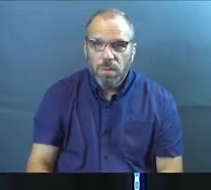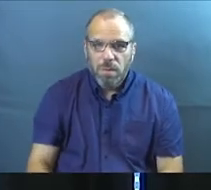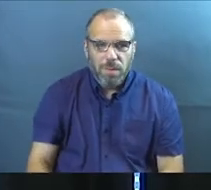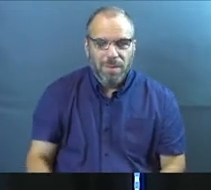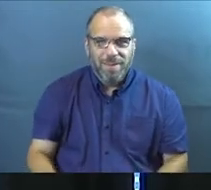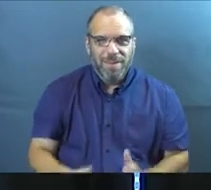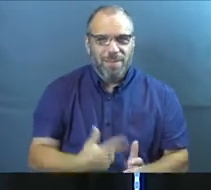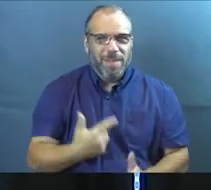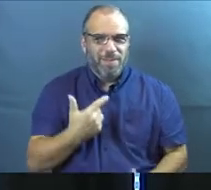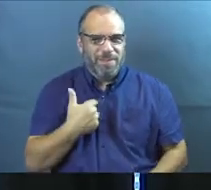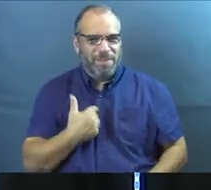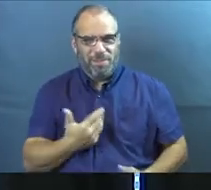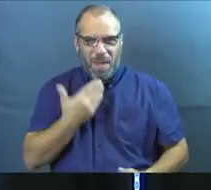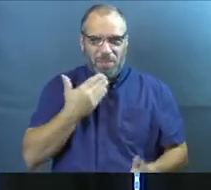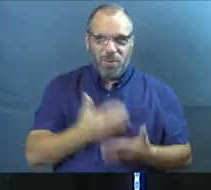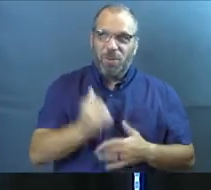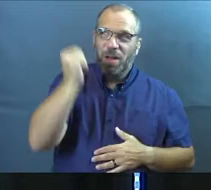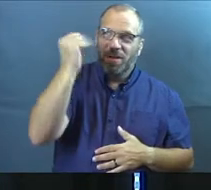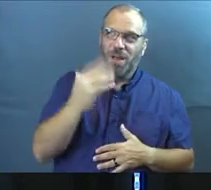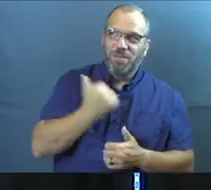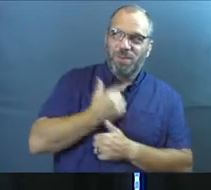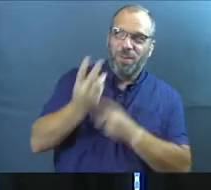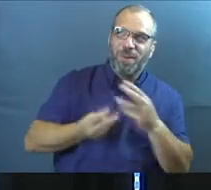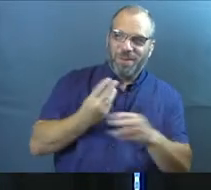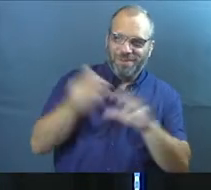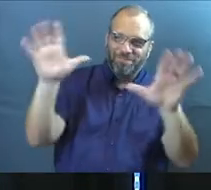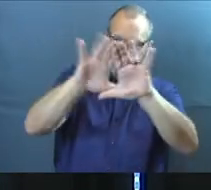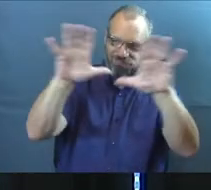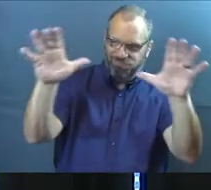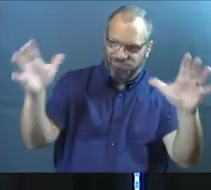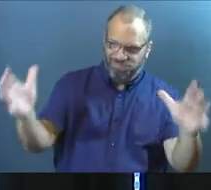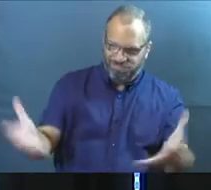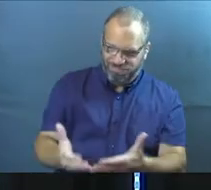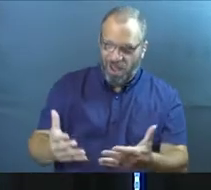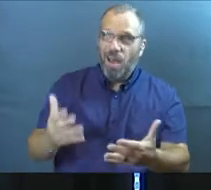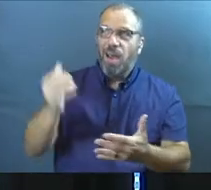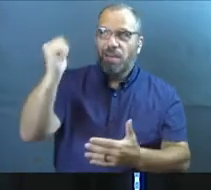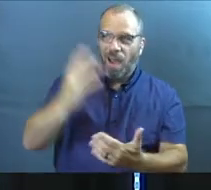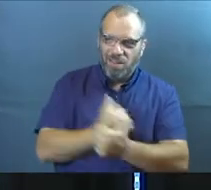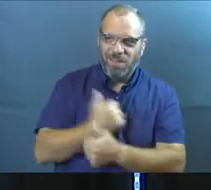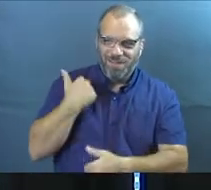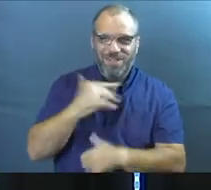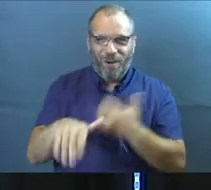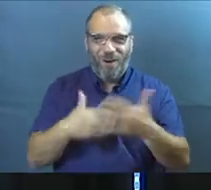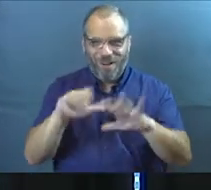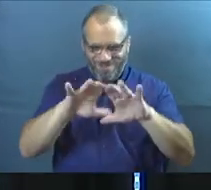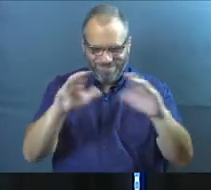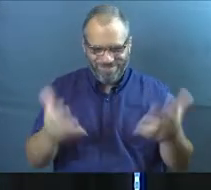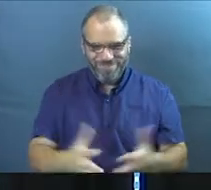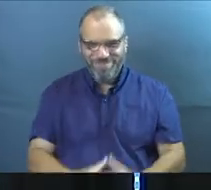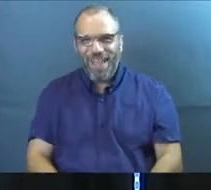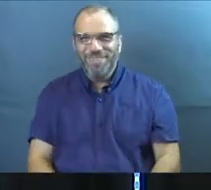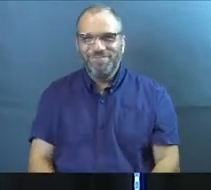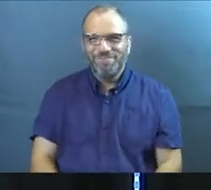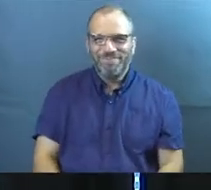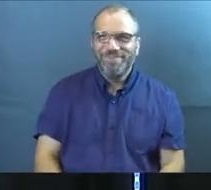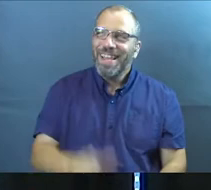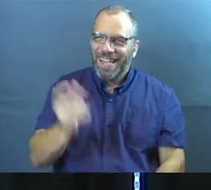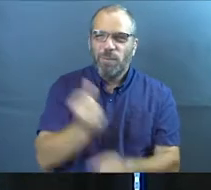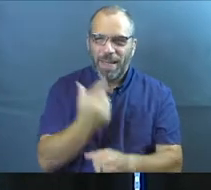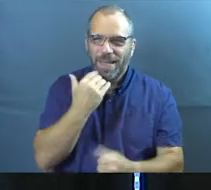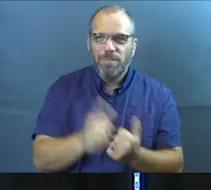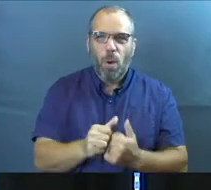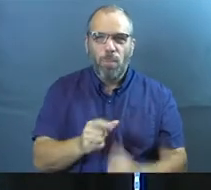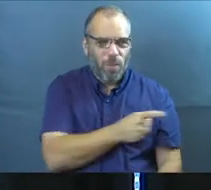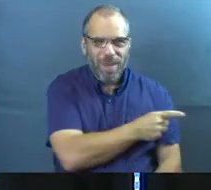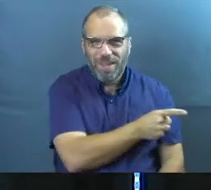Sometimes I'm really good at God loves the world. God loves us all. This says, God will make his home with